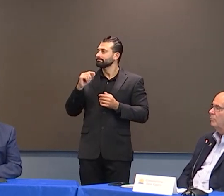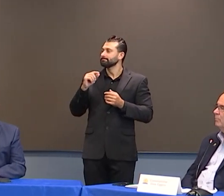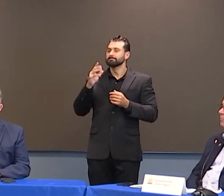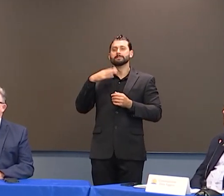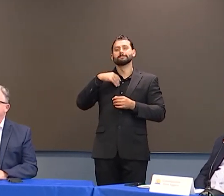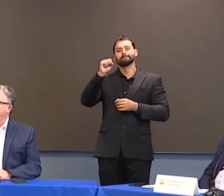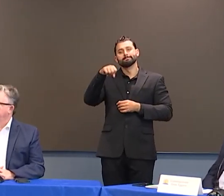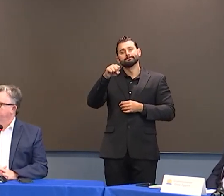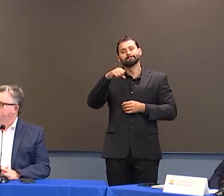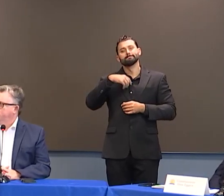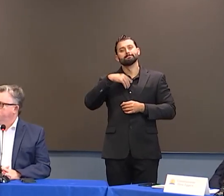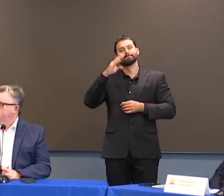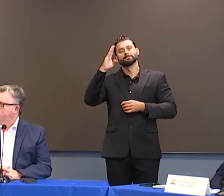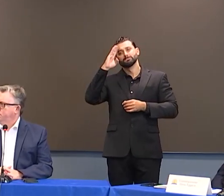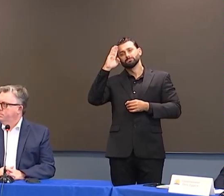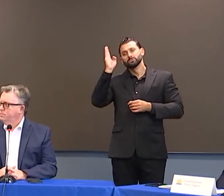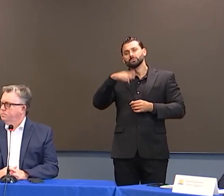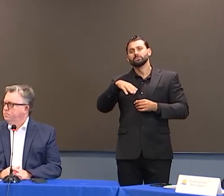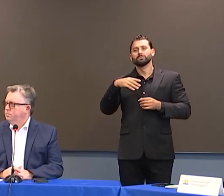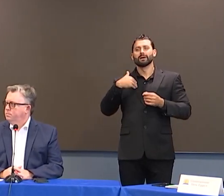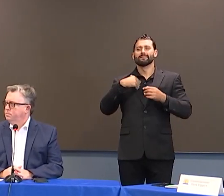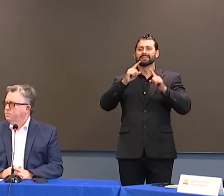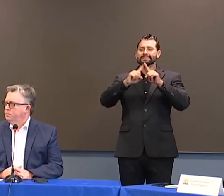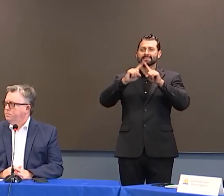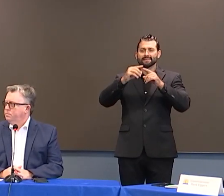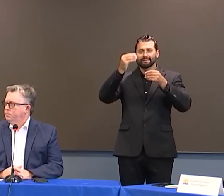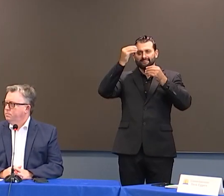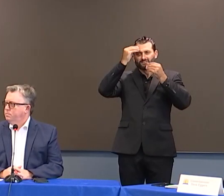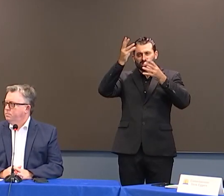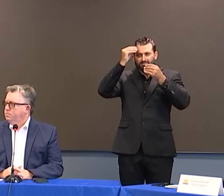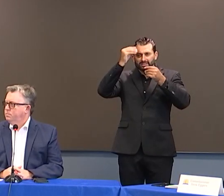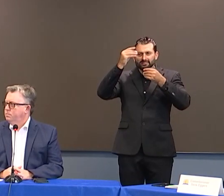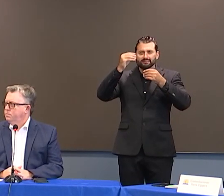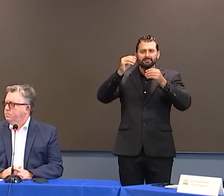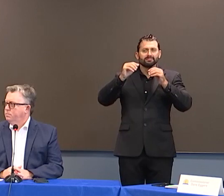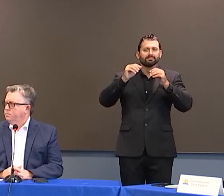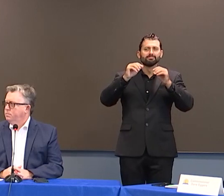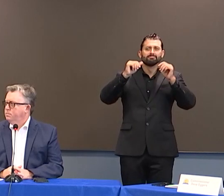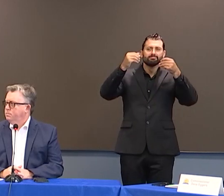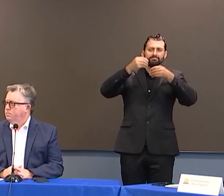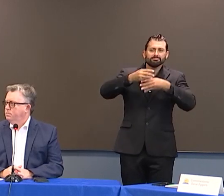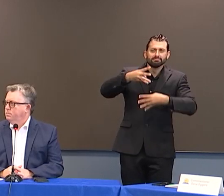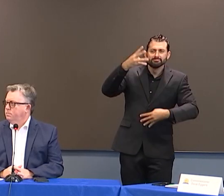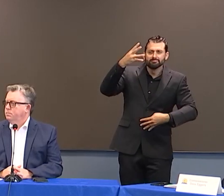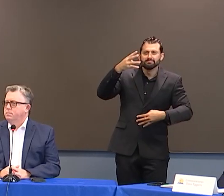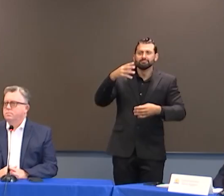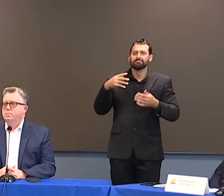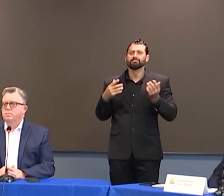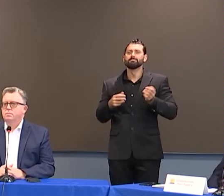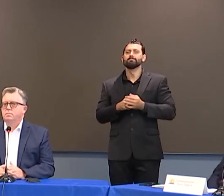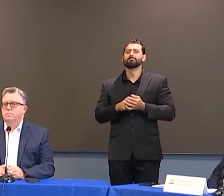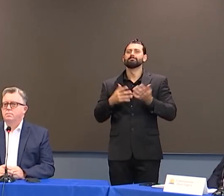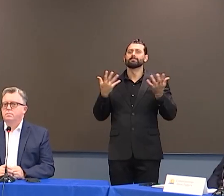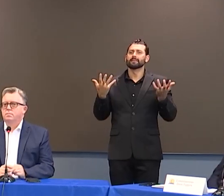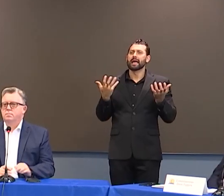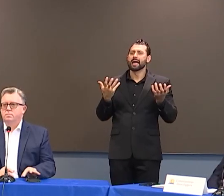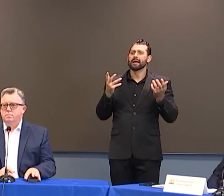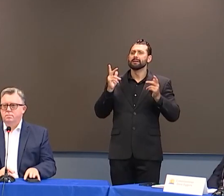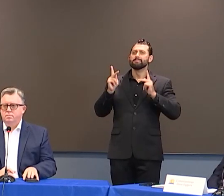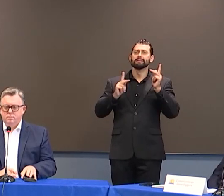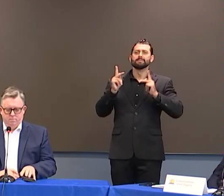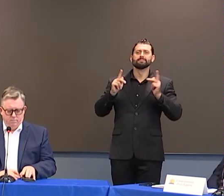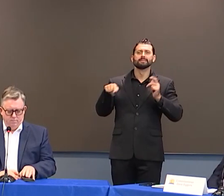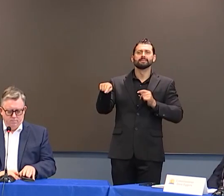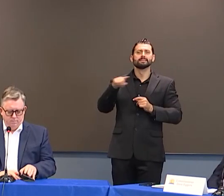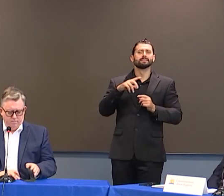i spent the afternoon at the extension today and i had numerous people knocking on the door looking for sandbags so if you wouldn't mind listing